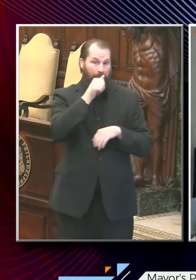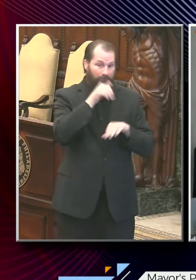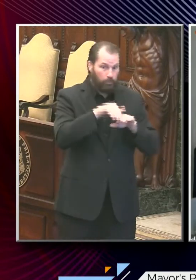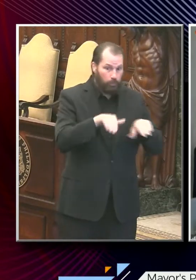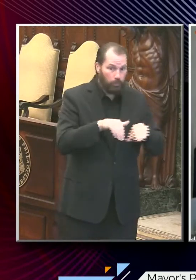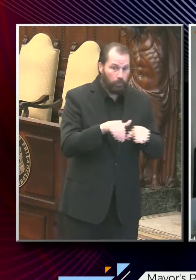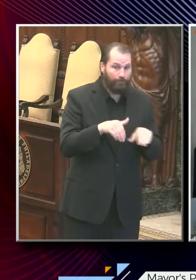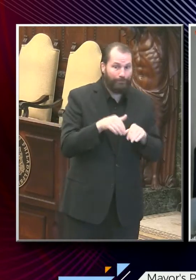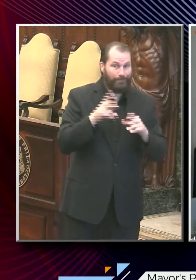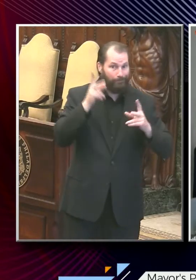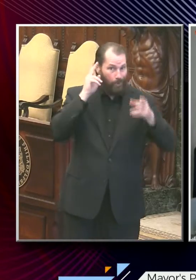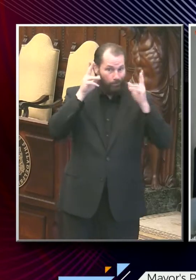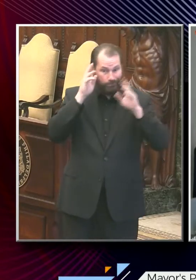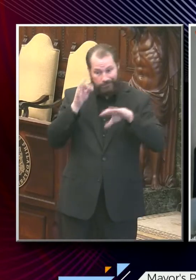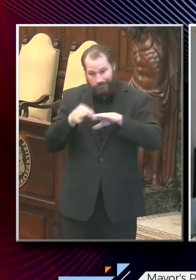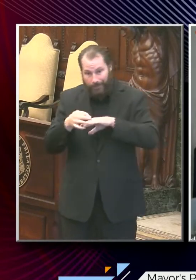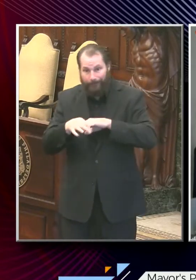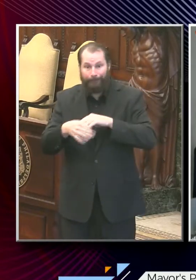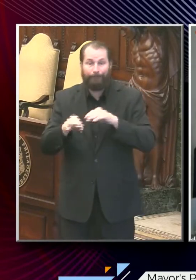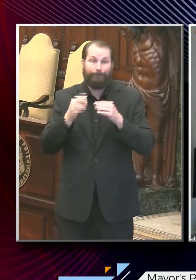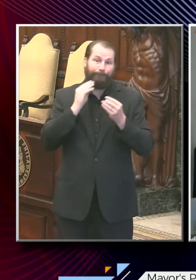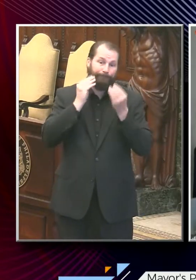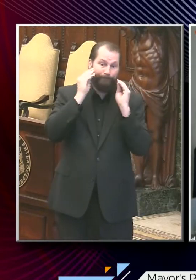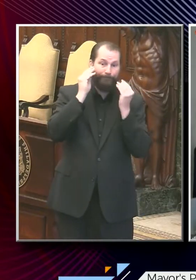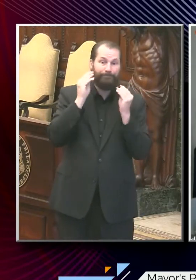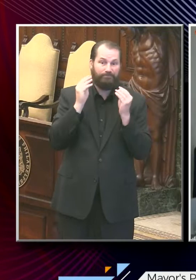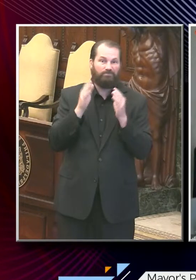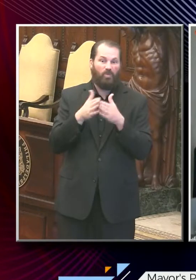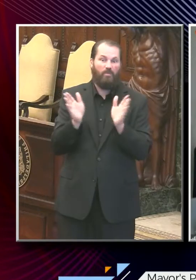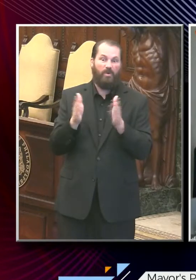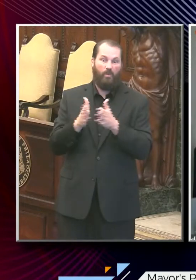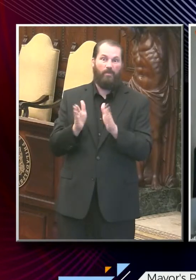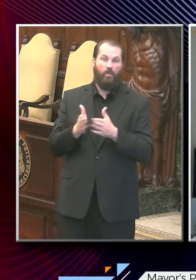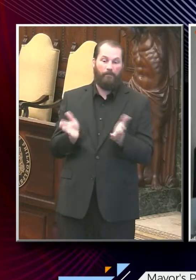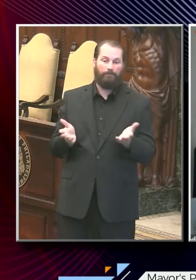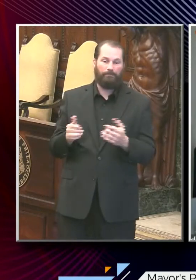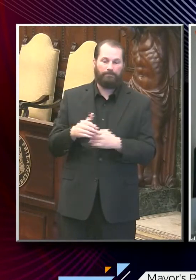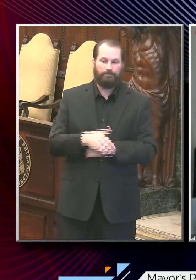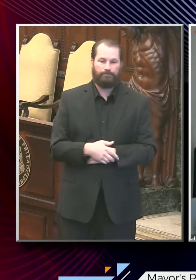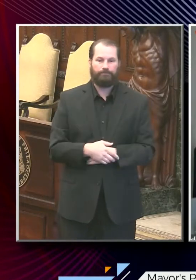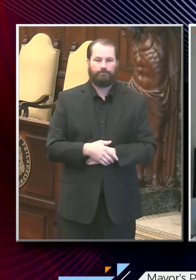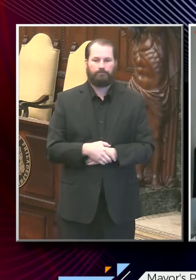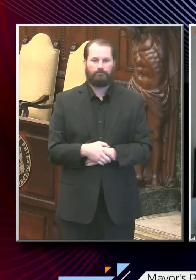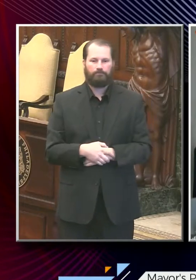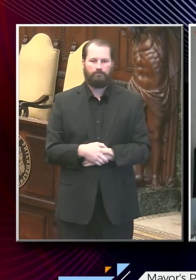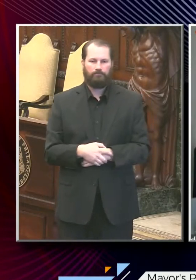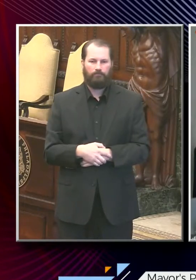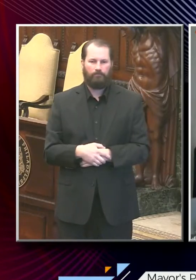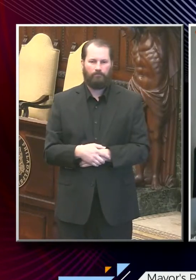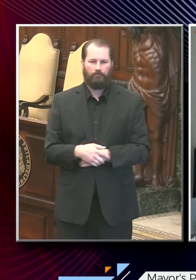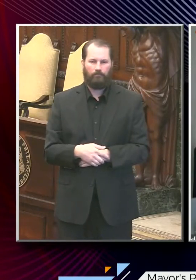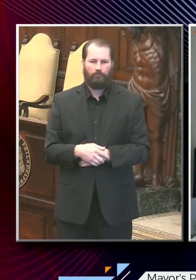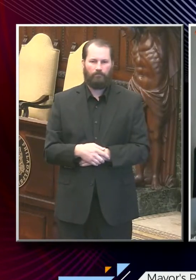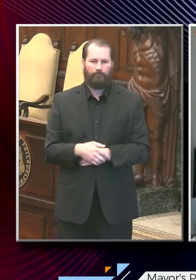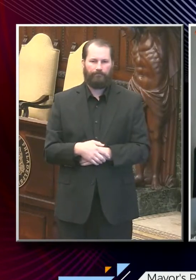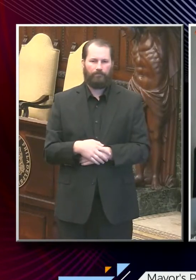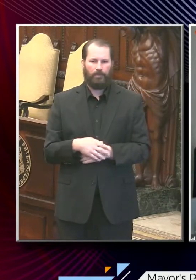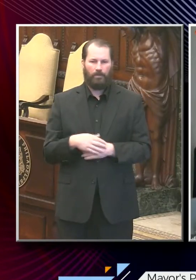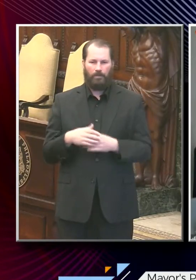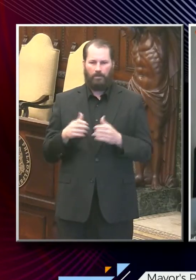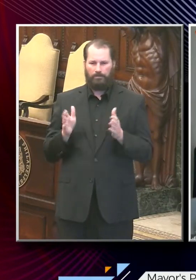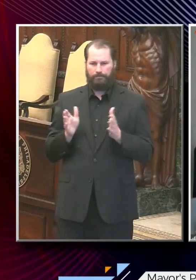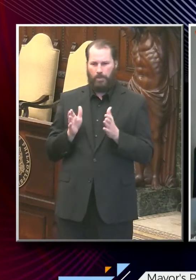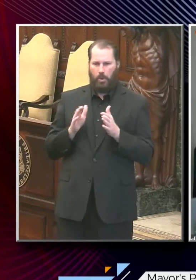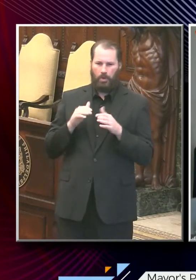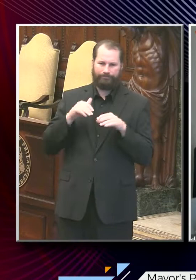services, specifically beauty salons and barbershops and nail salons. And it'll include small indoor social and religious gatherings of up